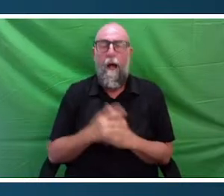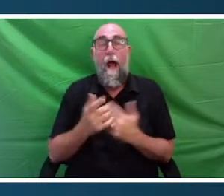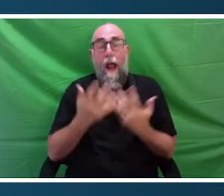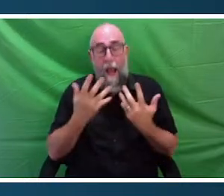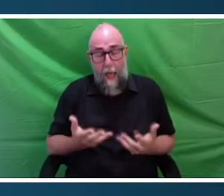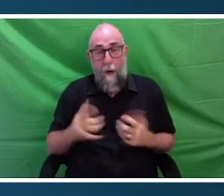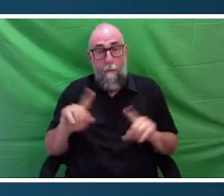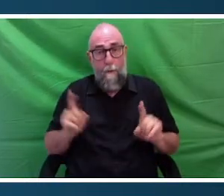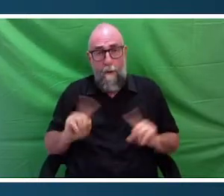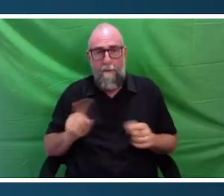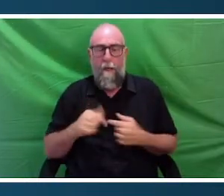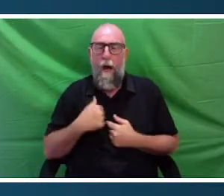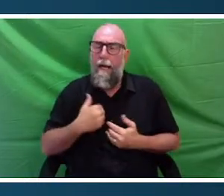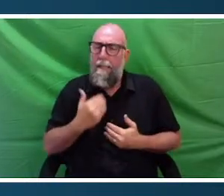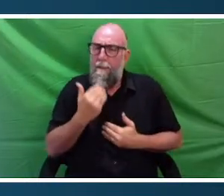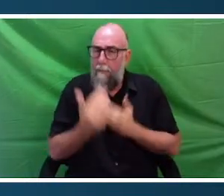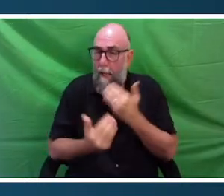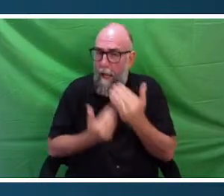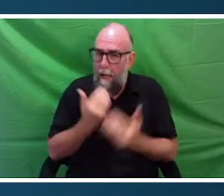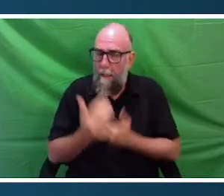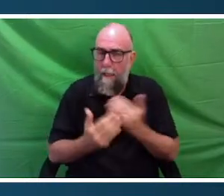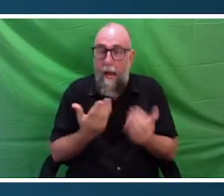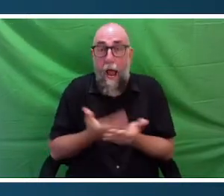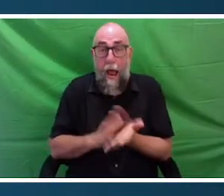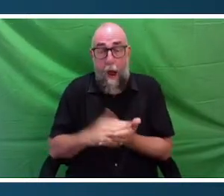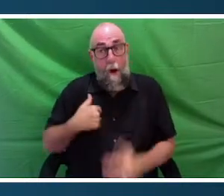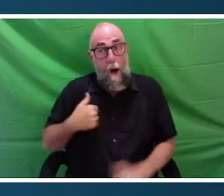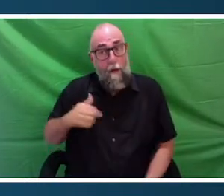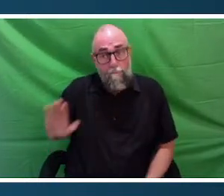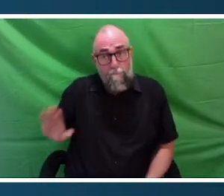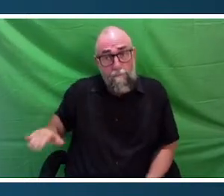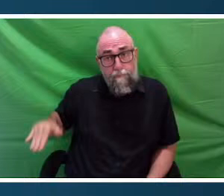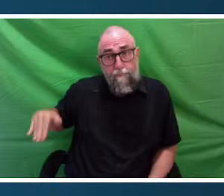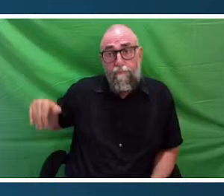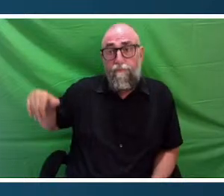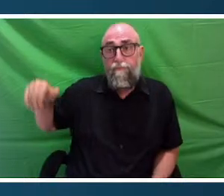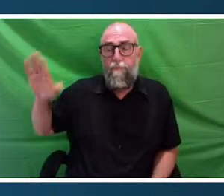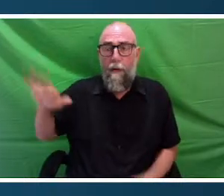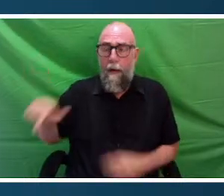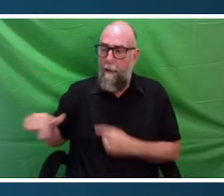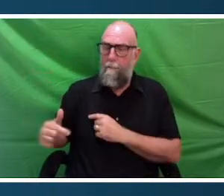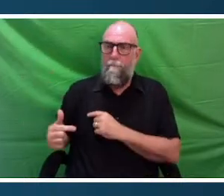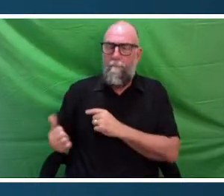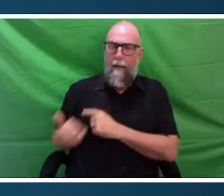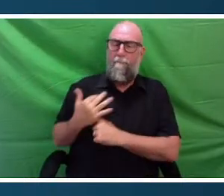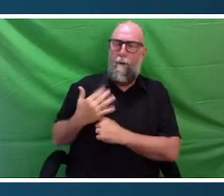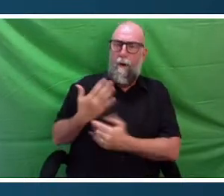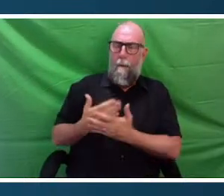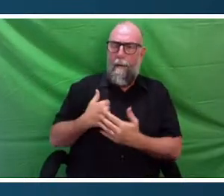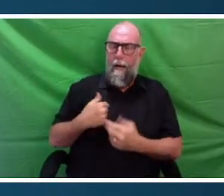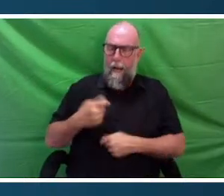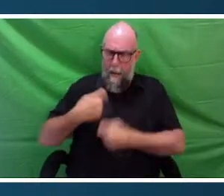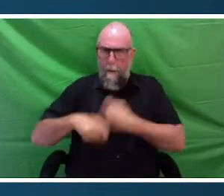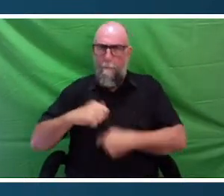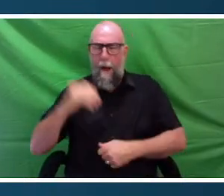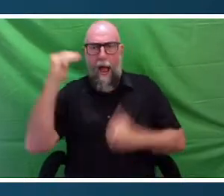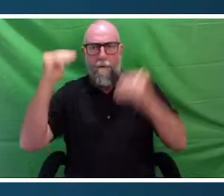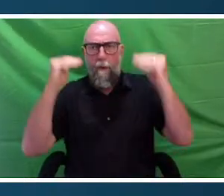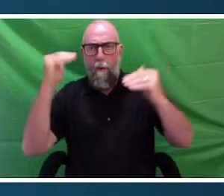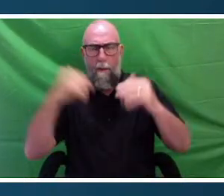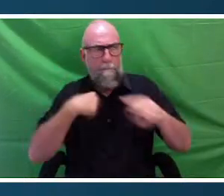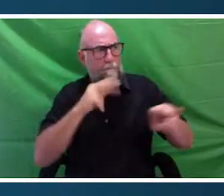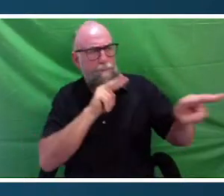a little bit of how my upbringing has influenced the way I see the world. I was born and grew up